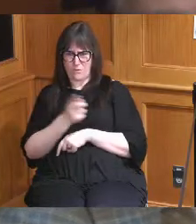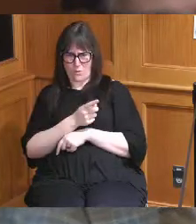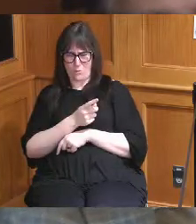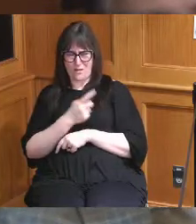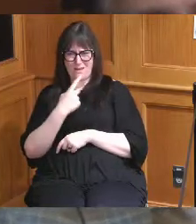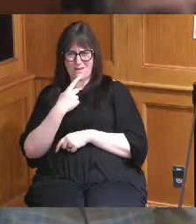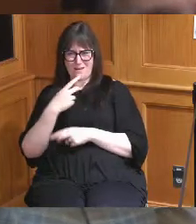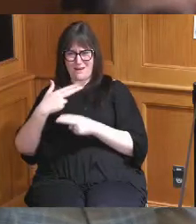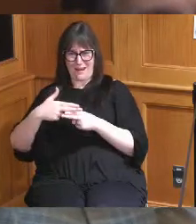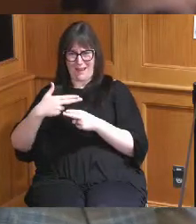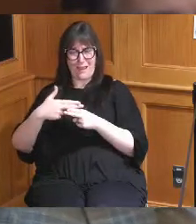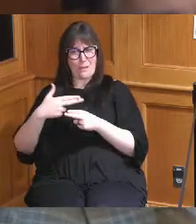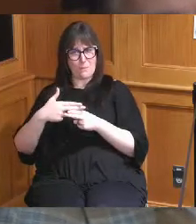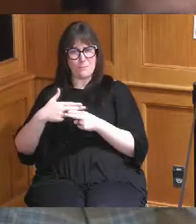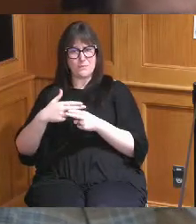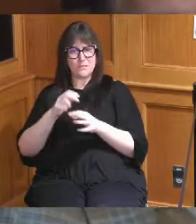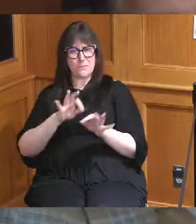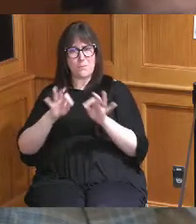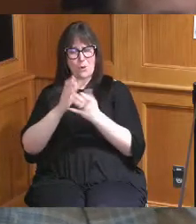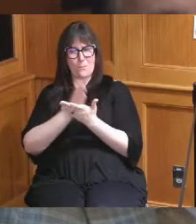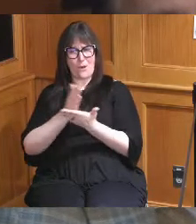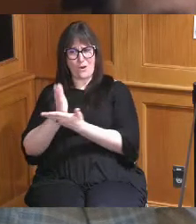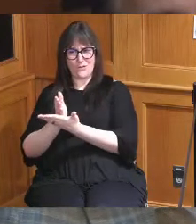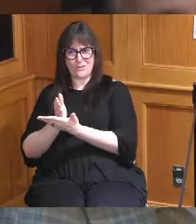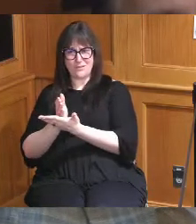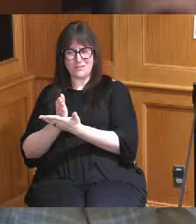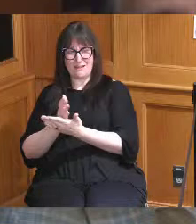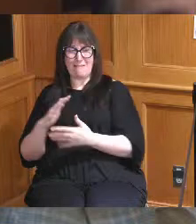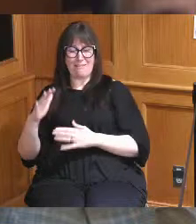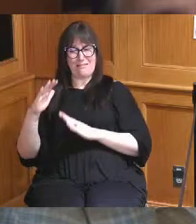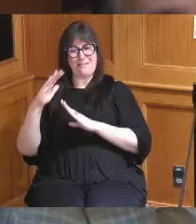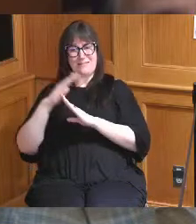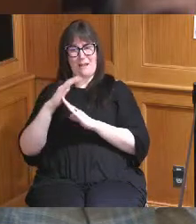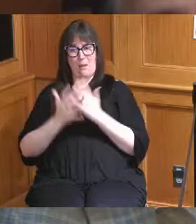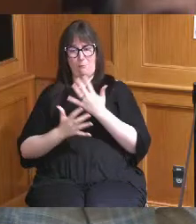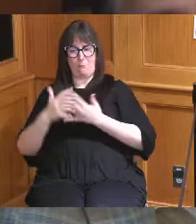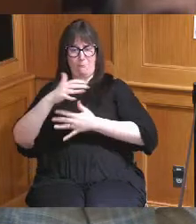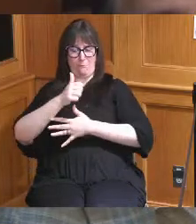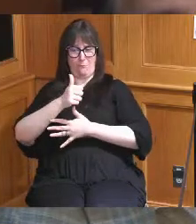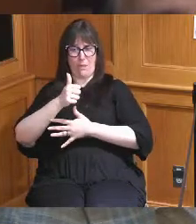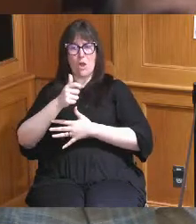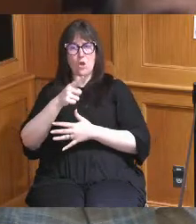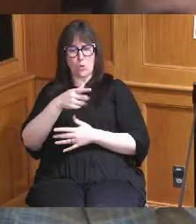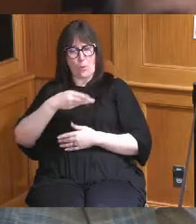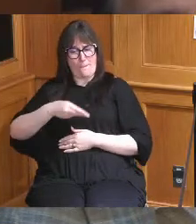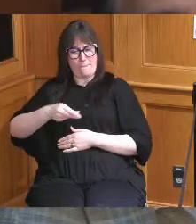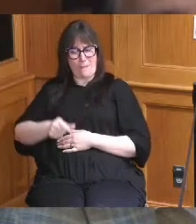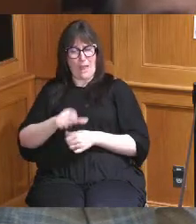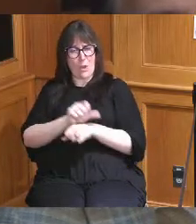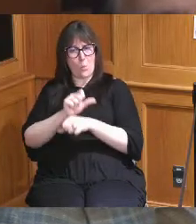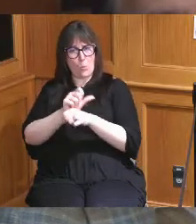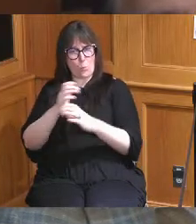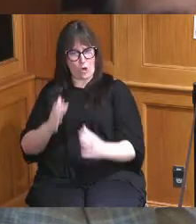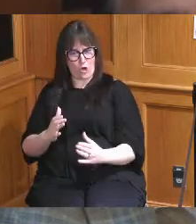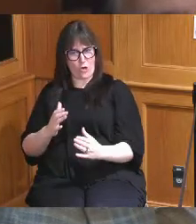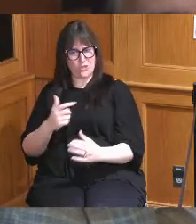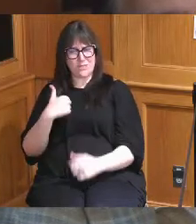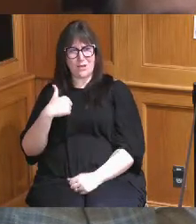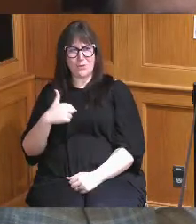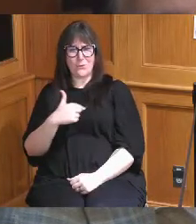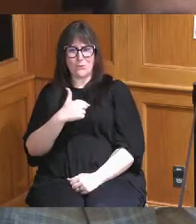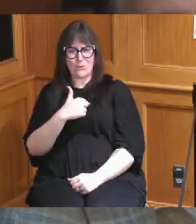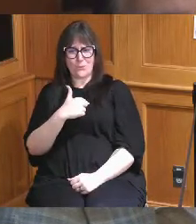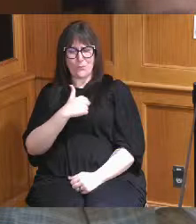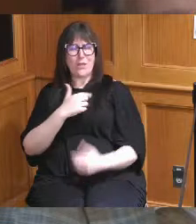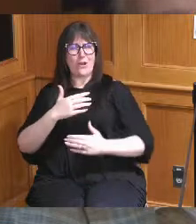components that I think is very important. Number one, you are paying employees, and we are certainly for